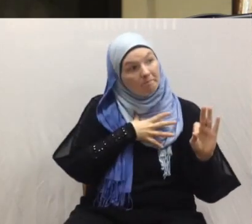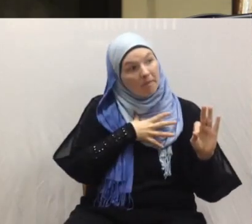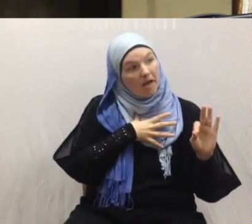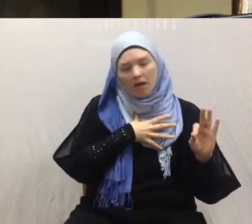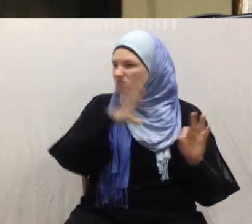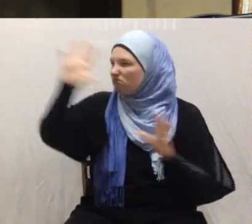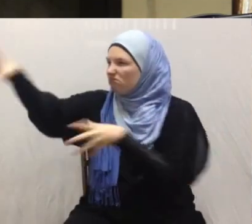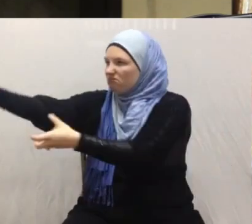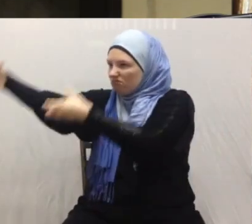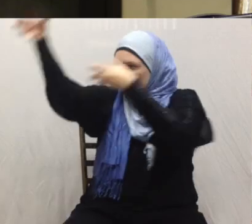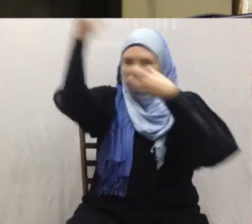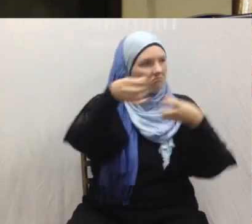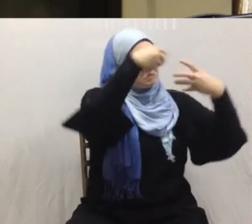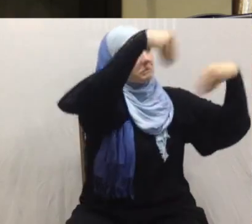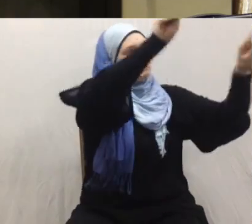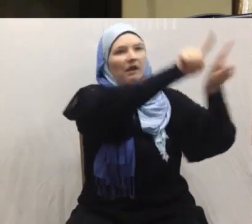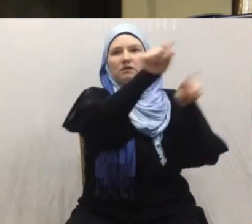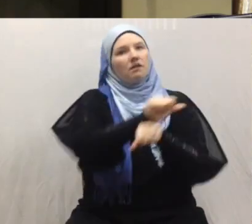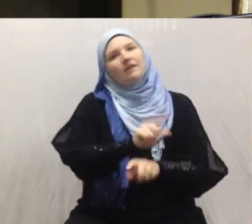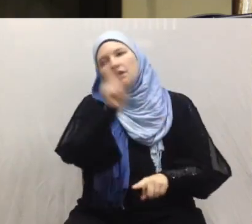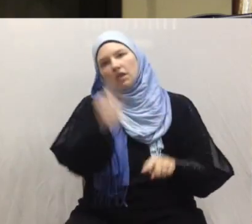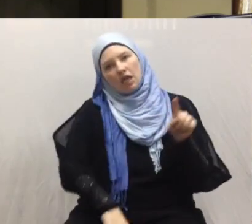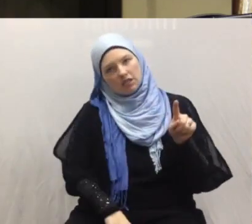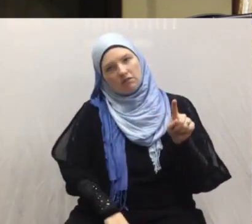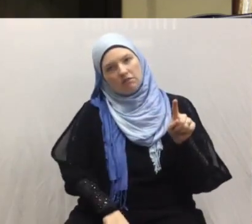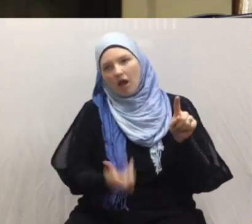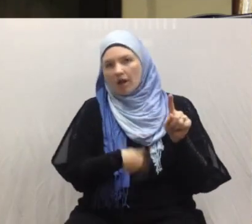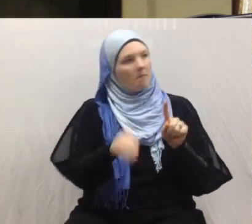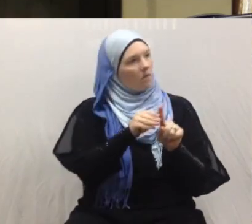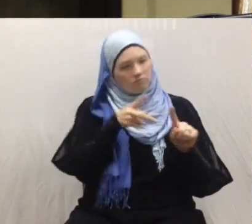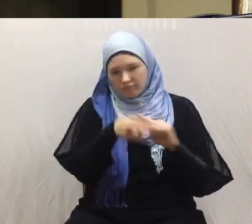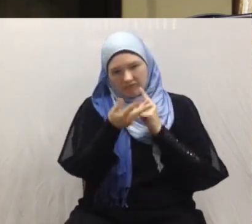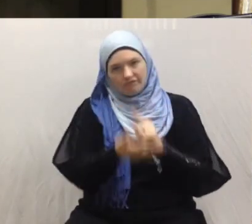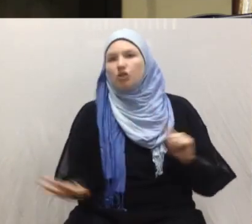kidnapped and sold as a slave or used as a slave.